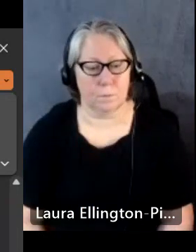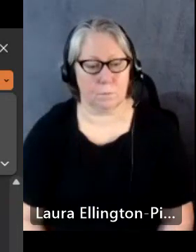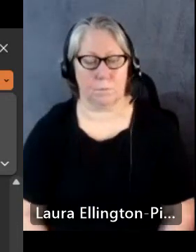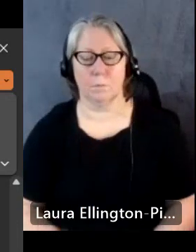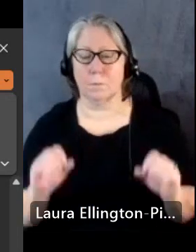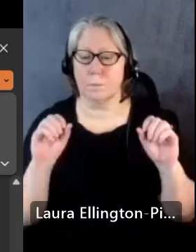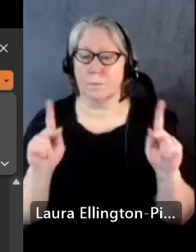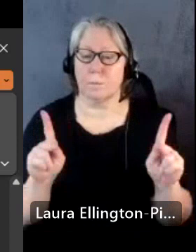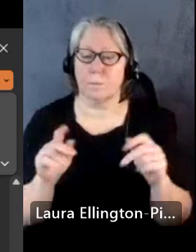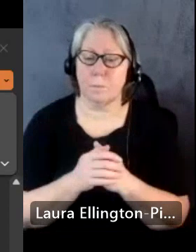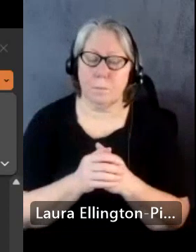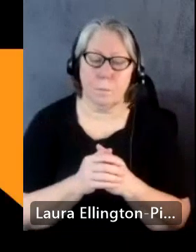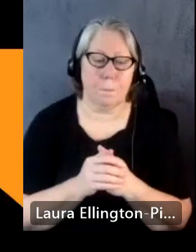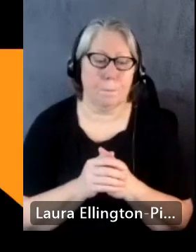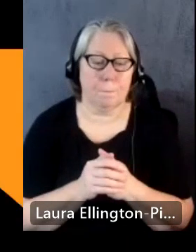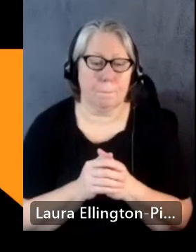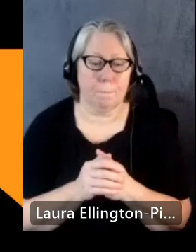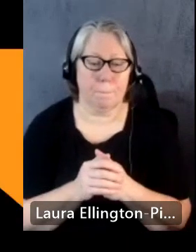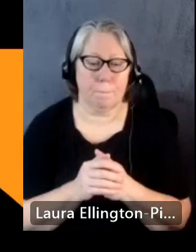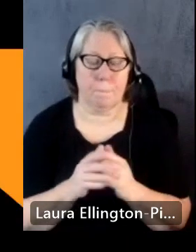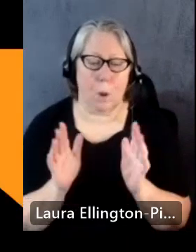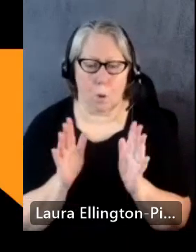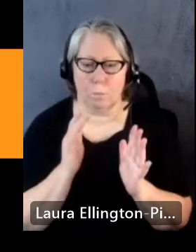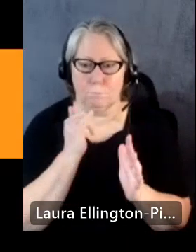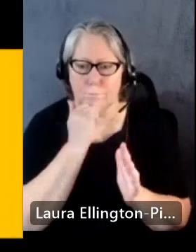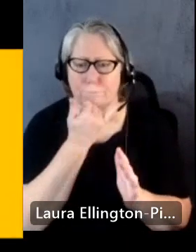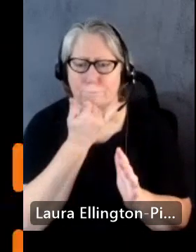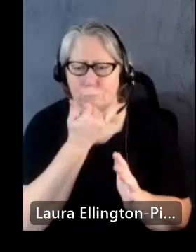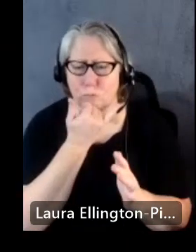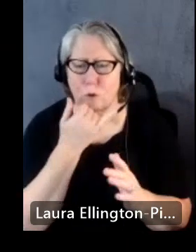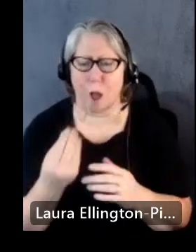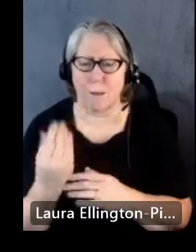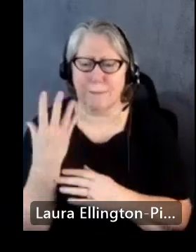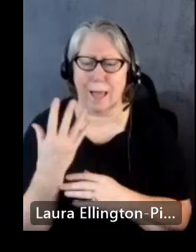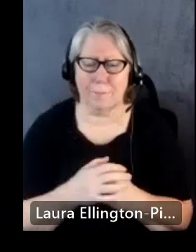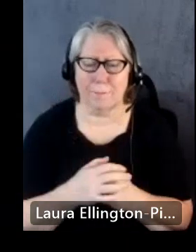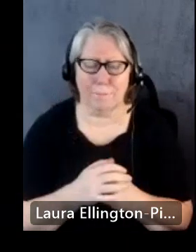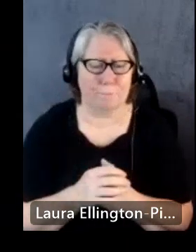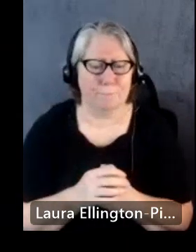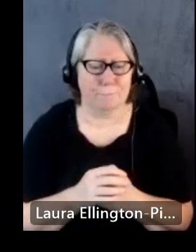Okay, and from begin. Oh, whoops, wrong slide.